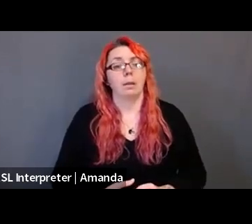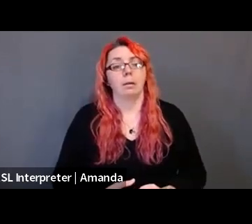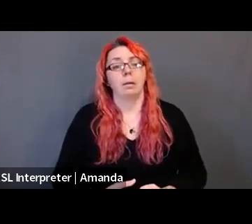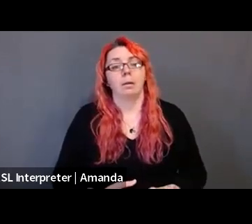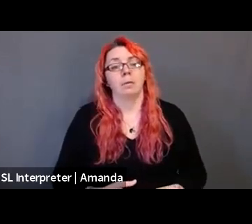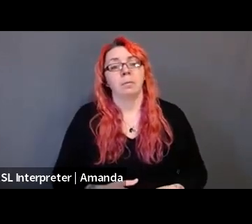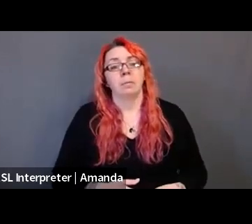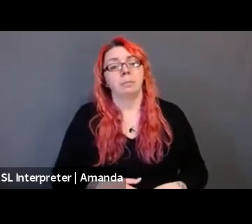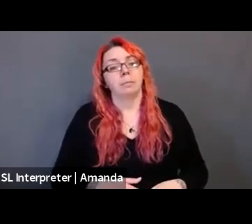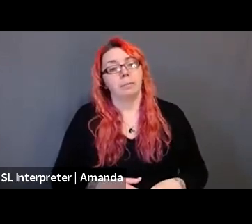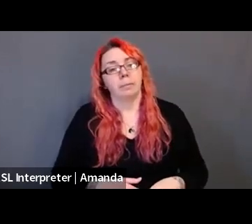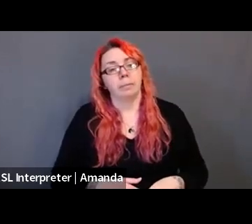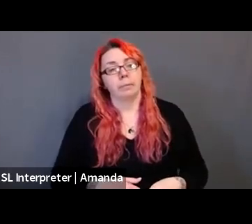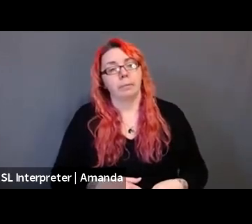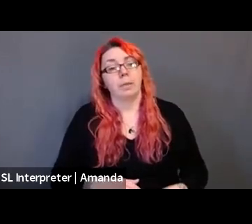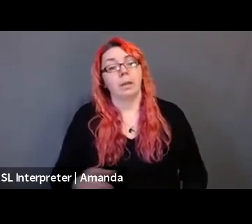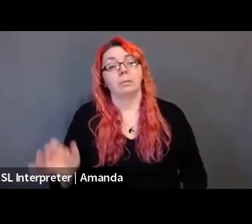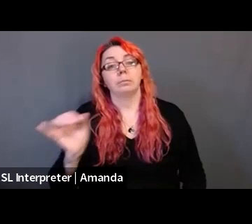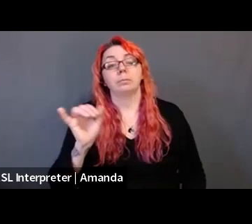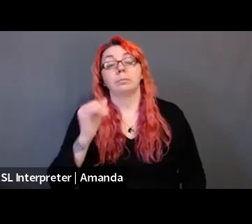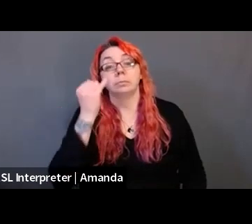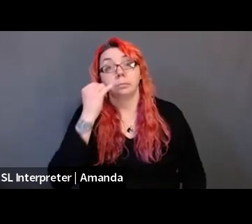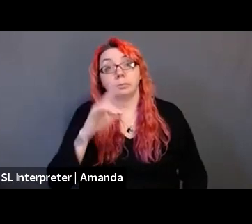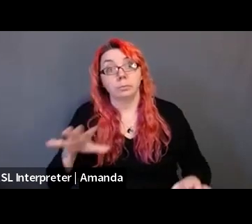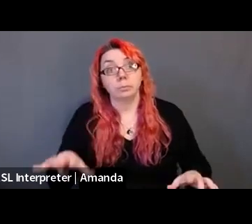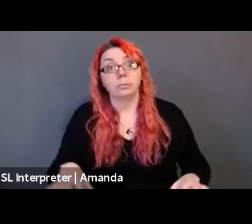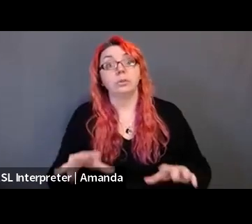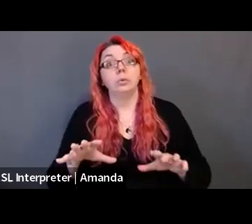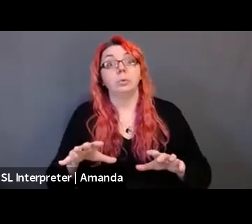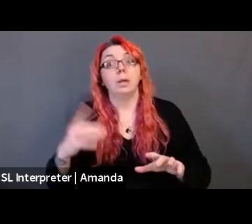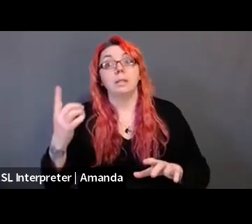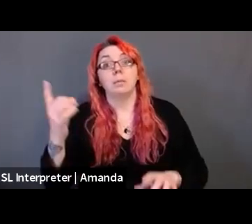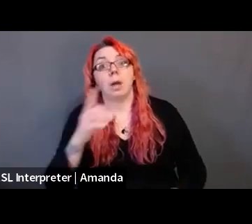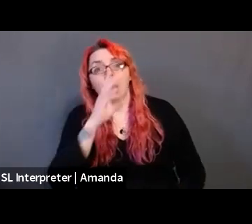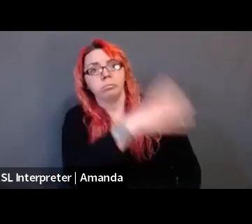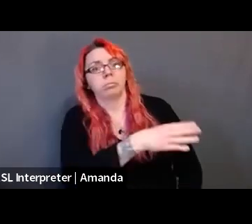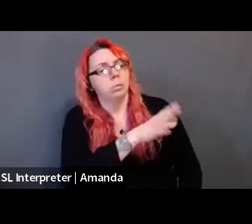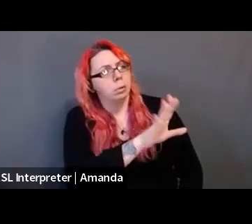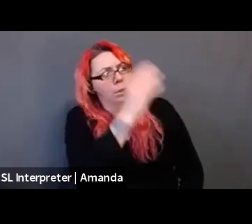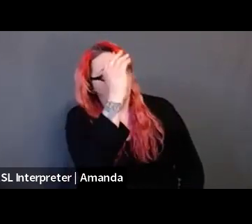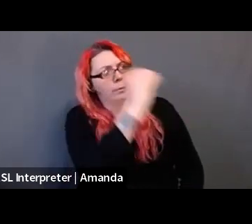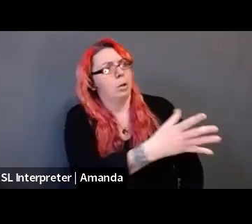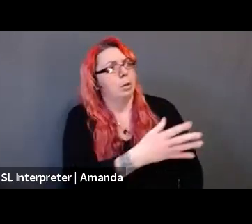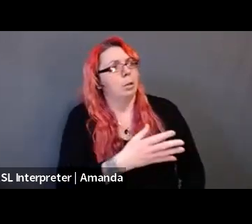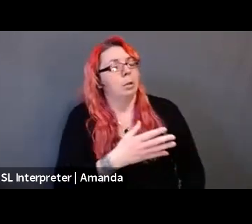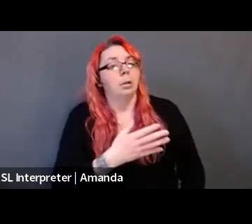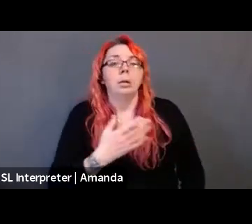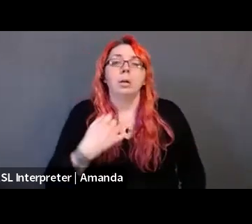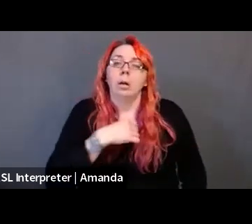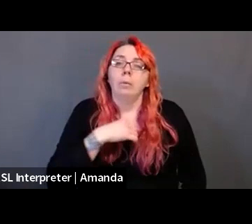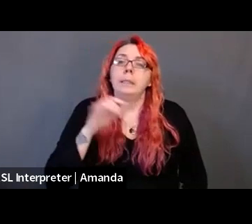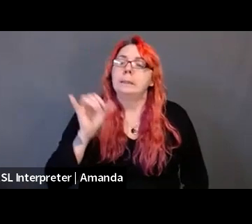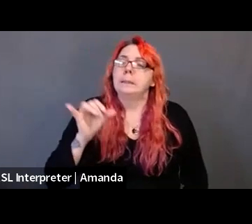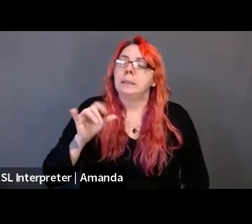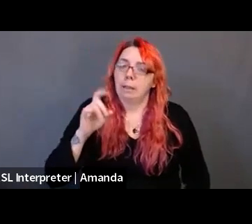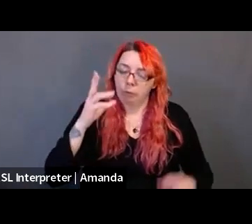much more weighted, but we know that for many of us who live in privileged spaces, that we recognize that some of what we have to carry is the